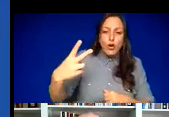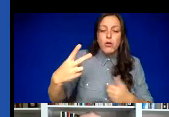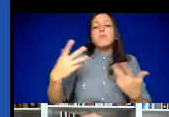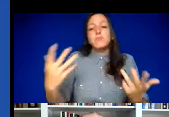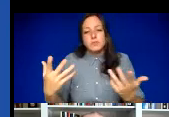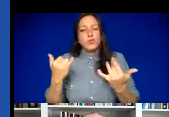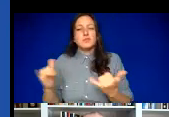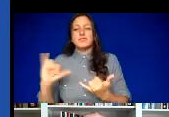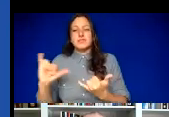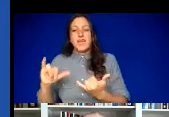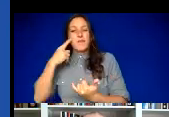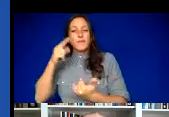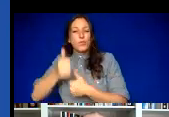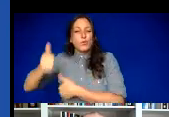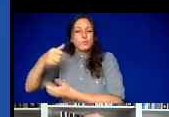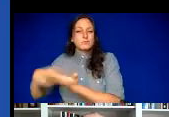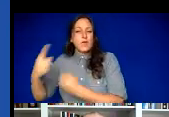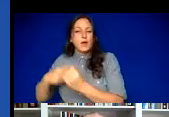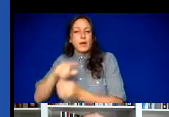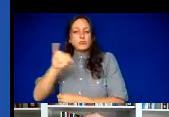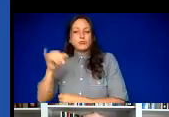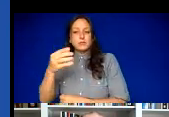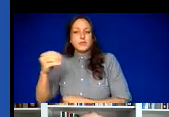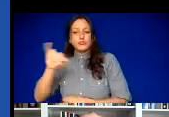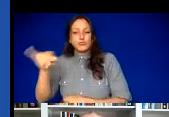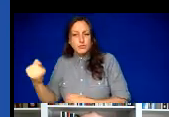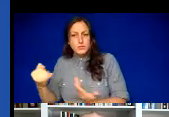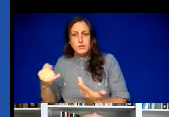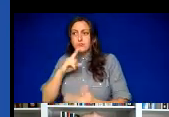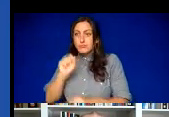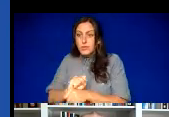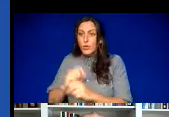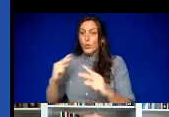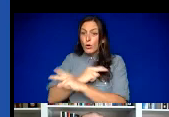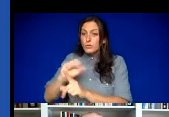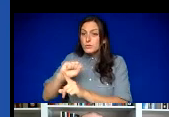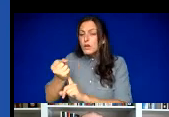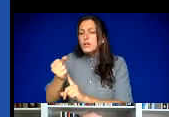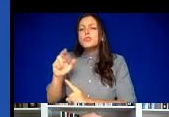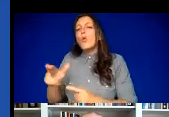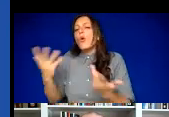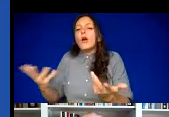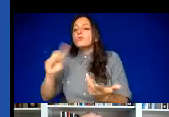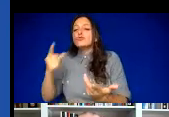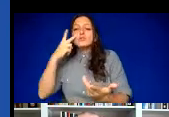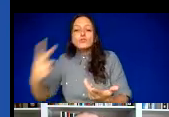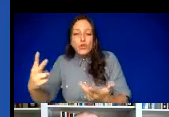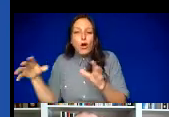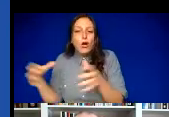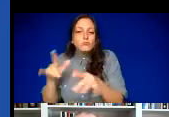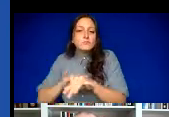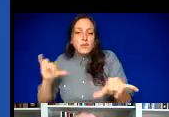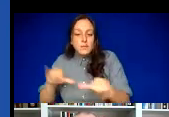week, probably next Thursday or Friday, look at more data. Over the next days and this week, we expect that there'll be